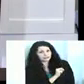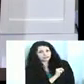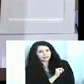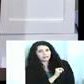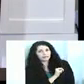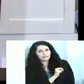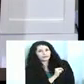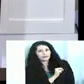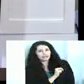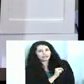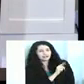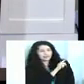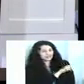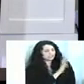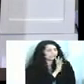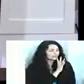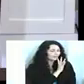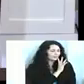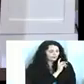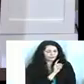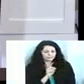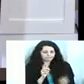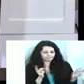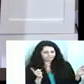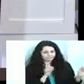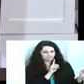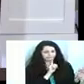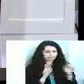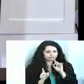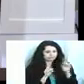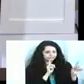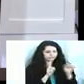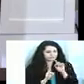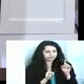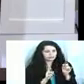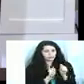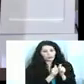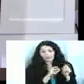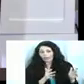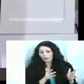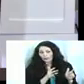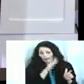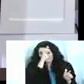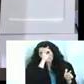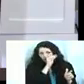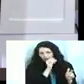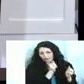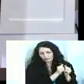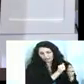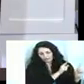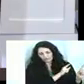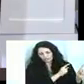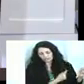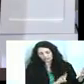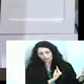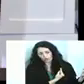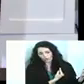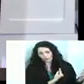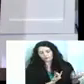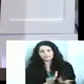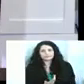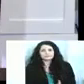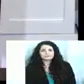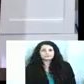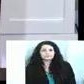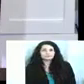talk back to Jesus without the company of a man. It's also good reason